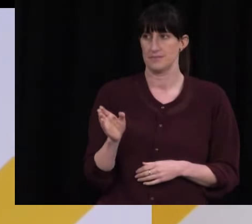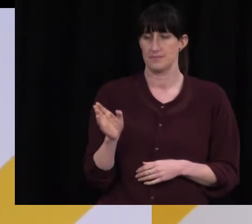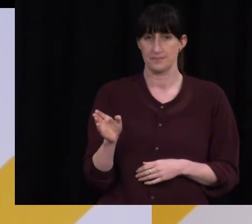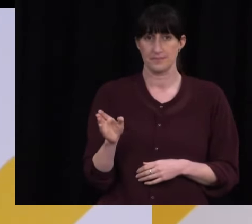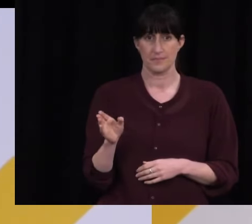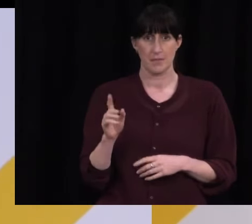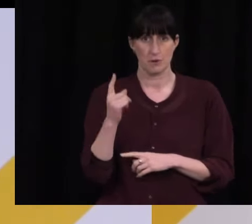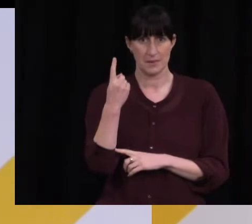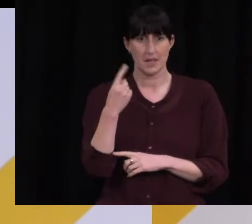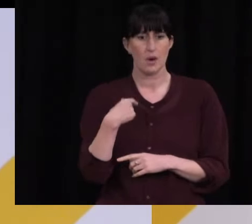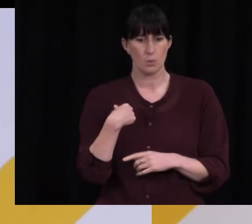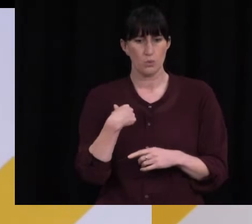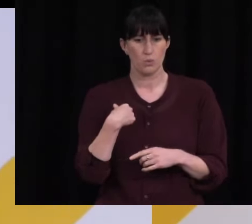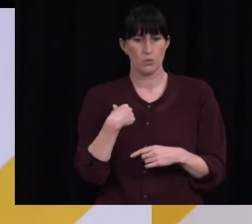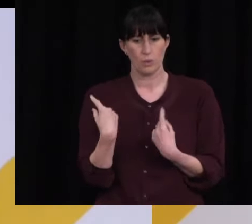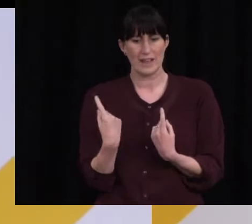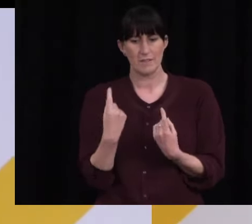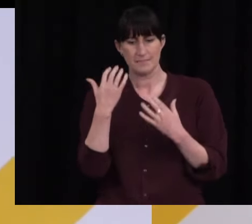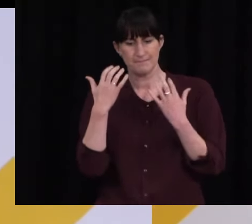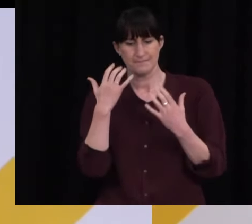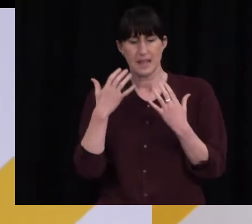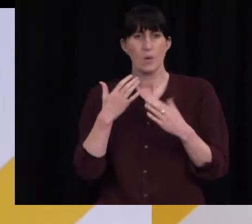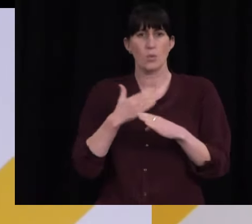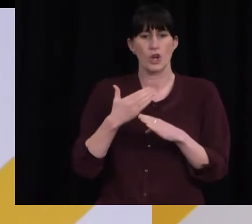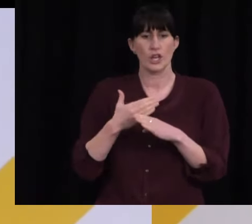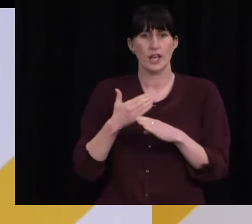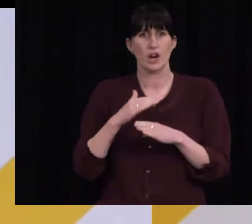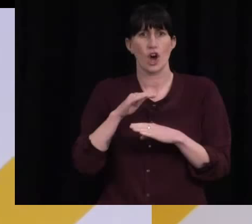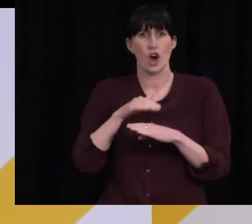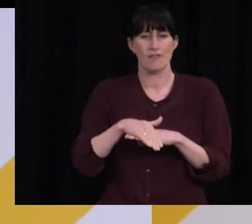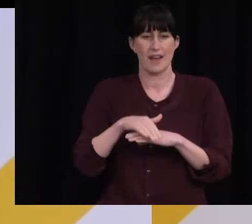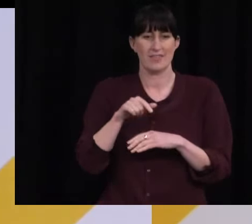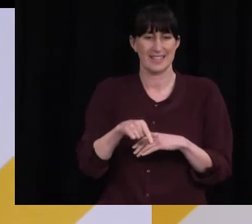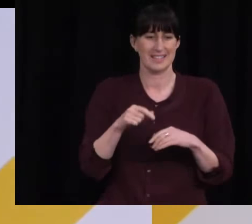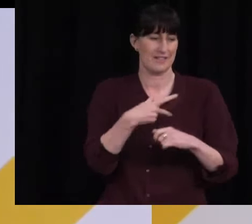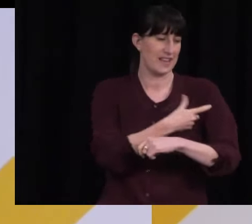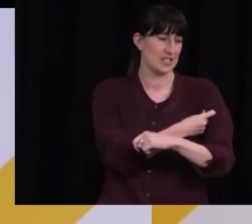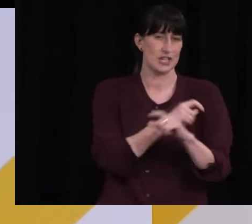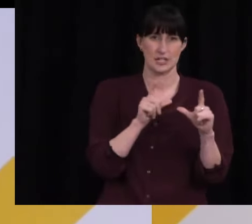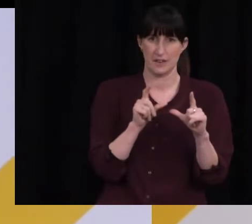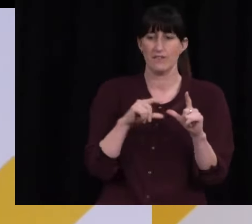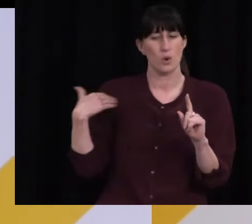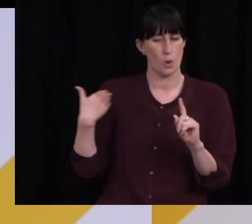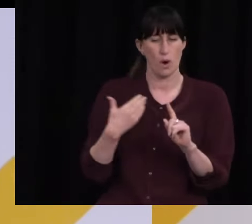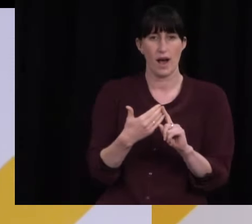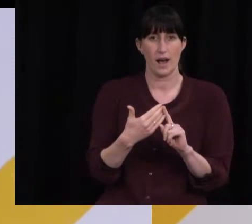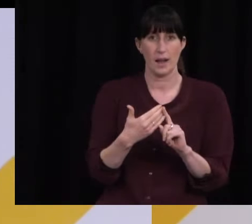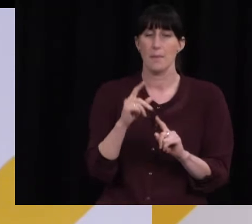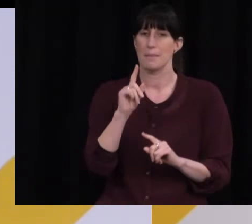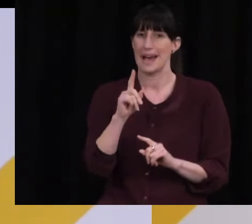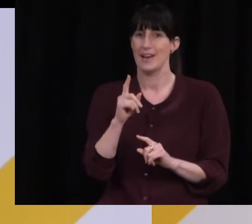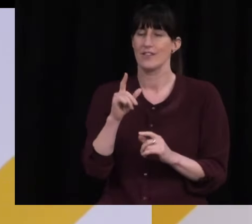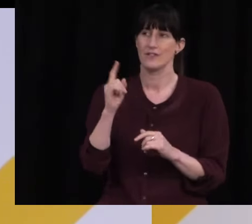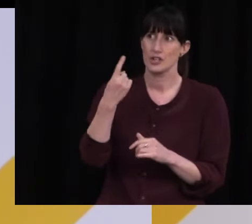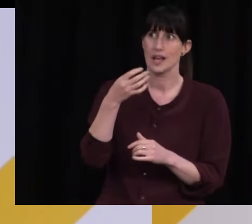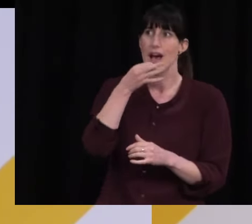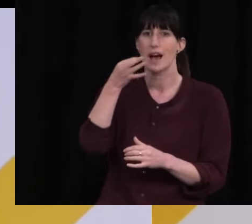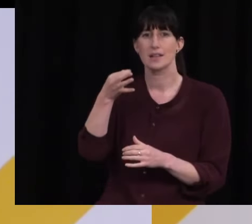for a while. Of course, we need to have some good legal advice around what we can do. We also need to make sure that we've got the